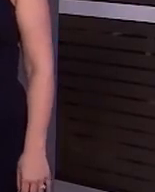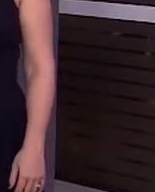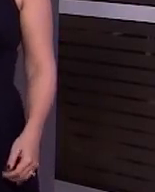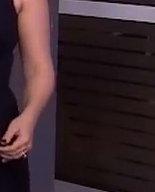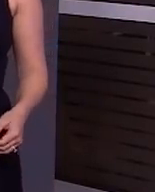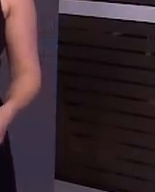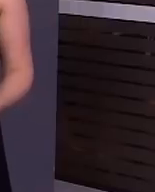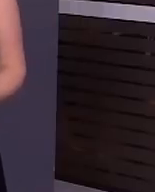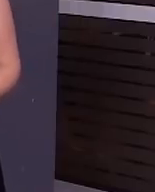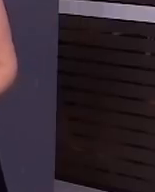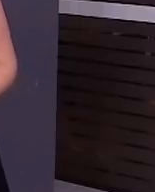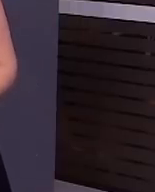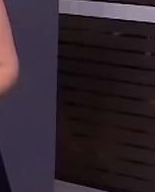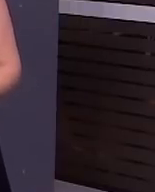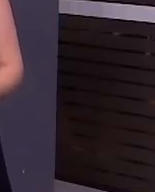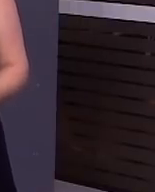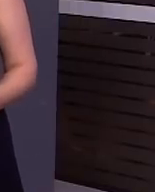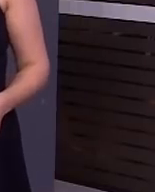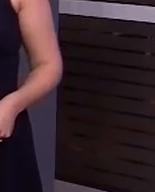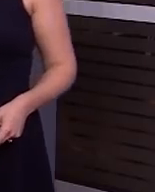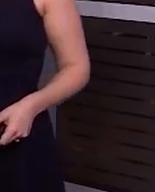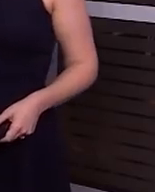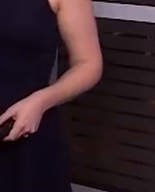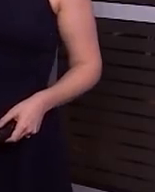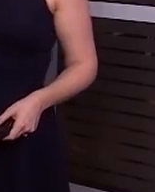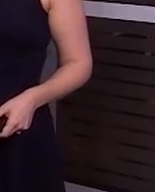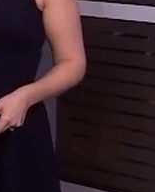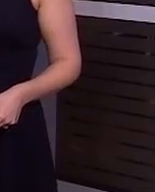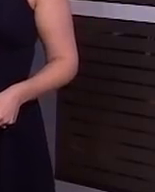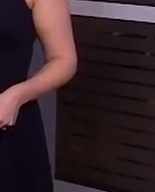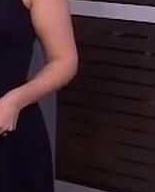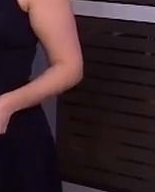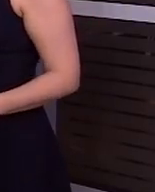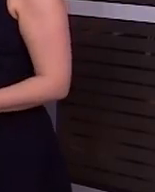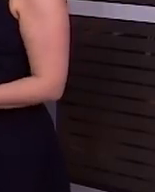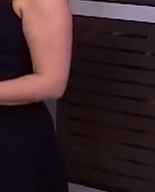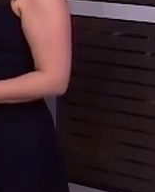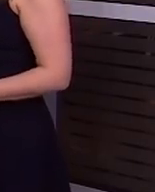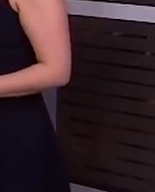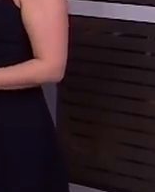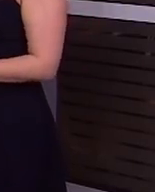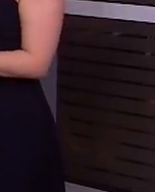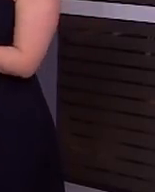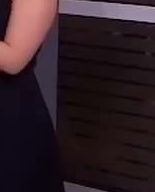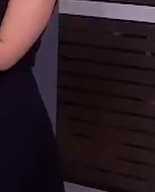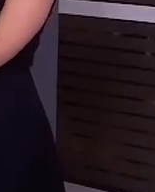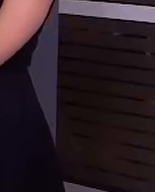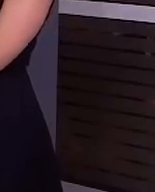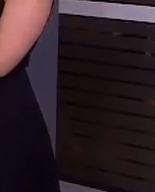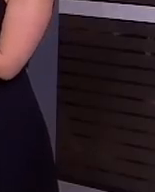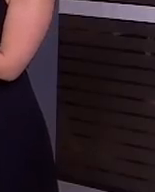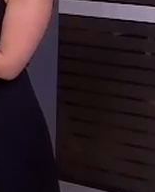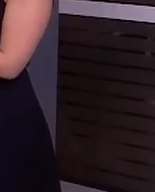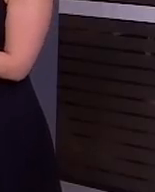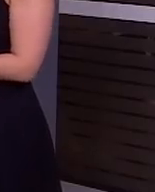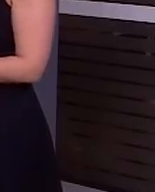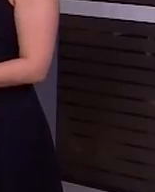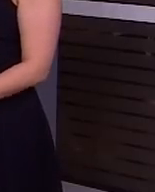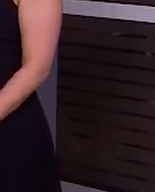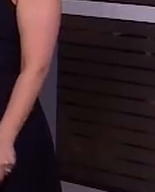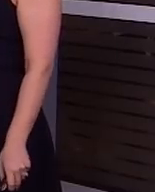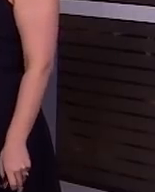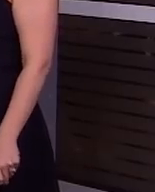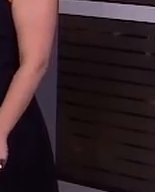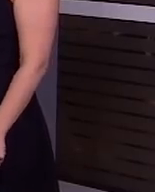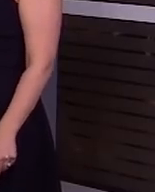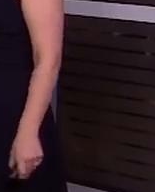some spots in the low 80s well to the south. Behind that front, it also has gotten windy today. We've got wind gusts up closer to 30 miles per hour